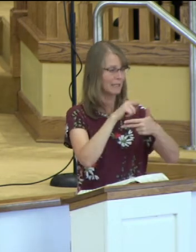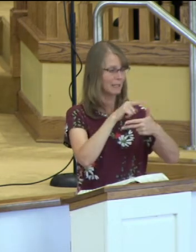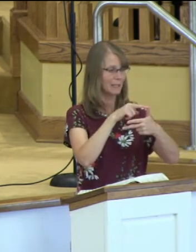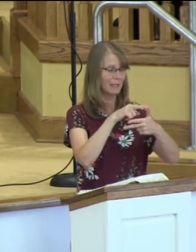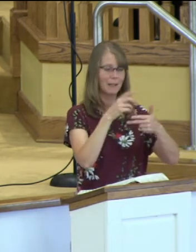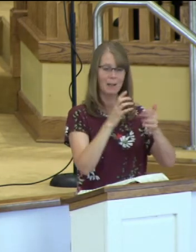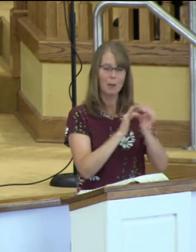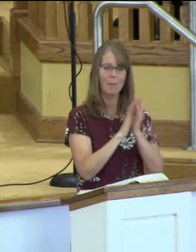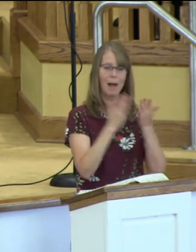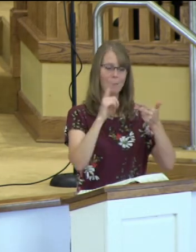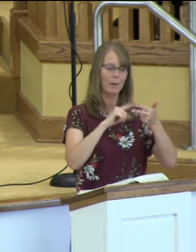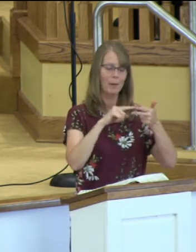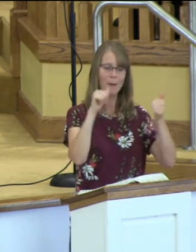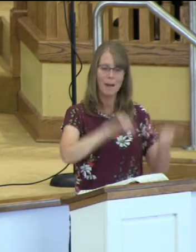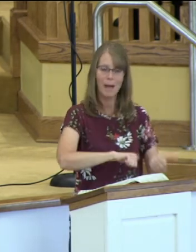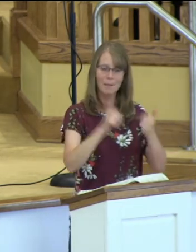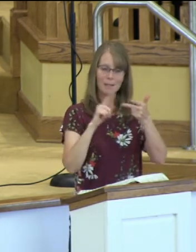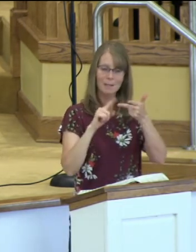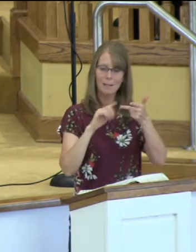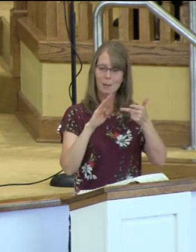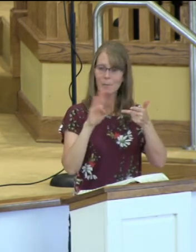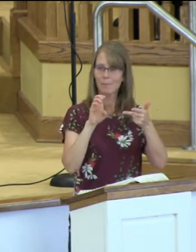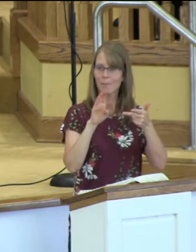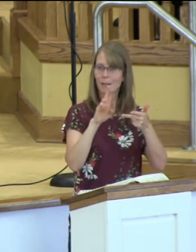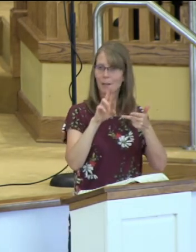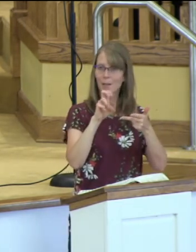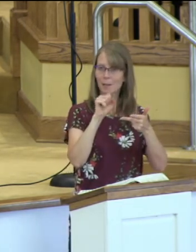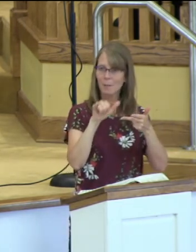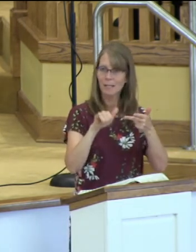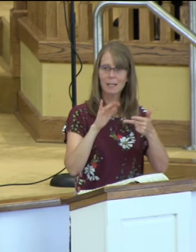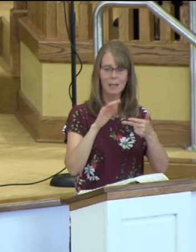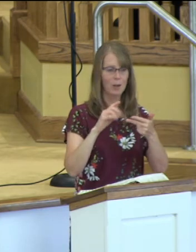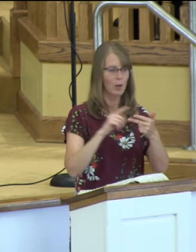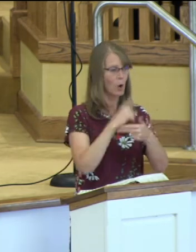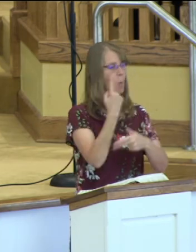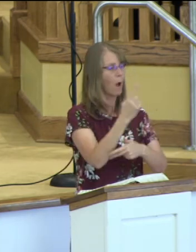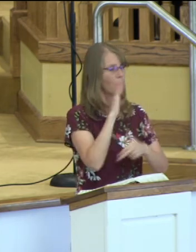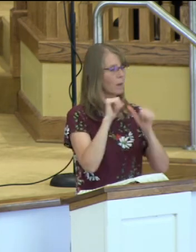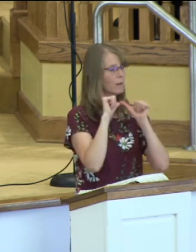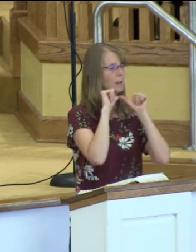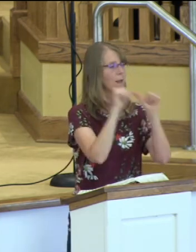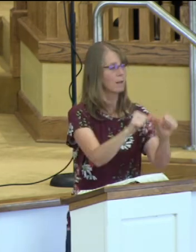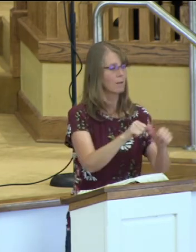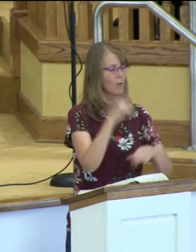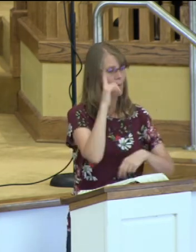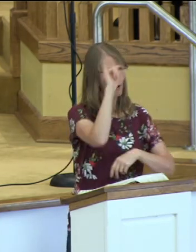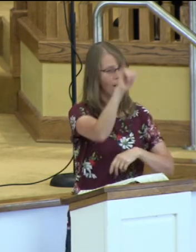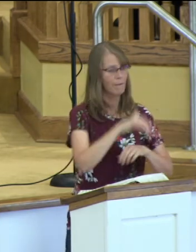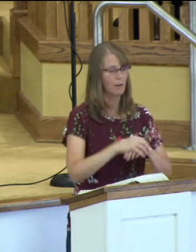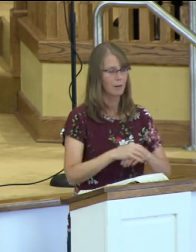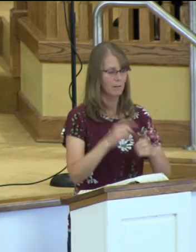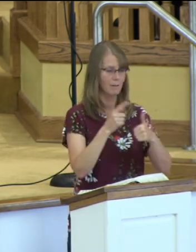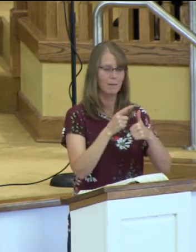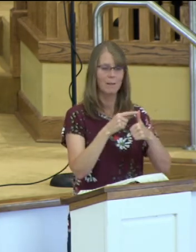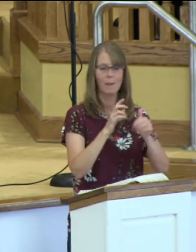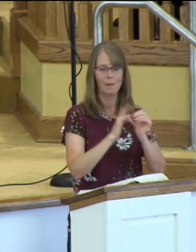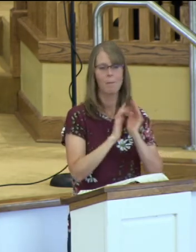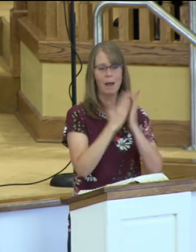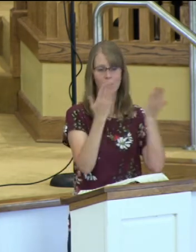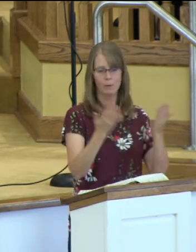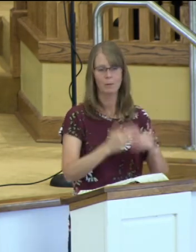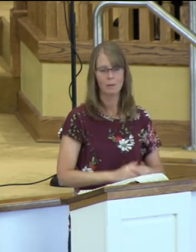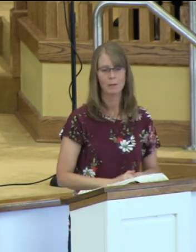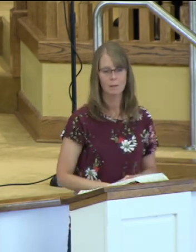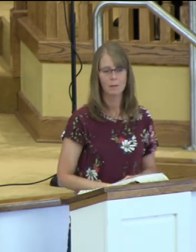Bussey, there's only one of those that will continue on forever. That's the Bible.